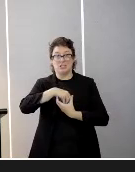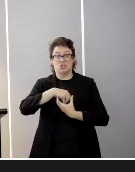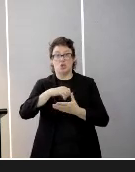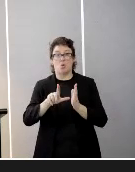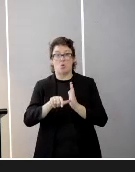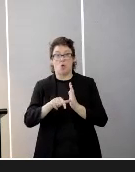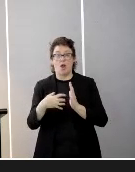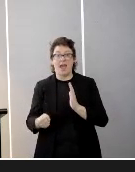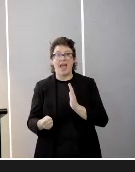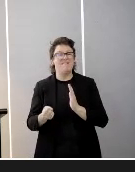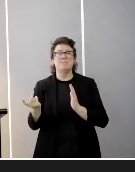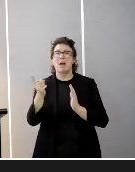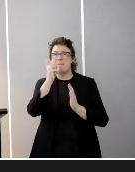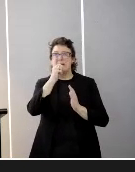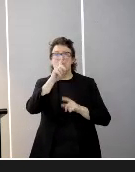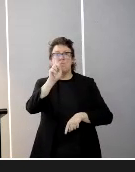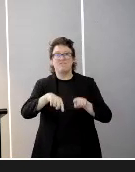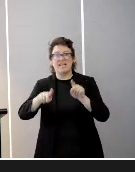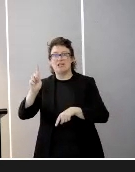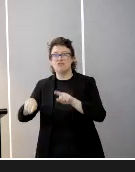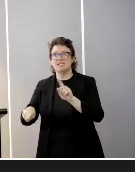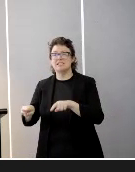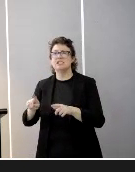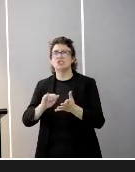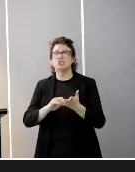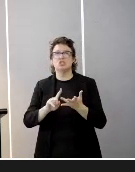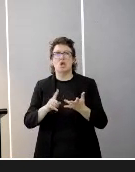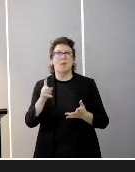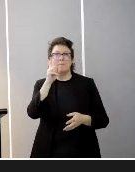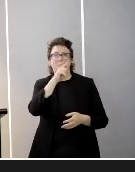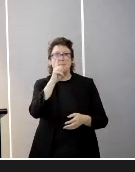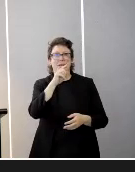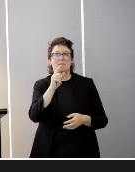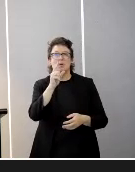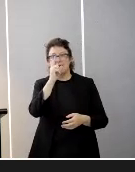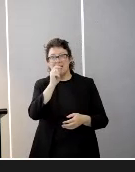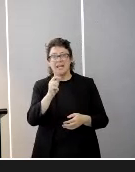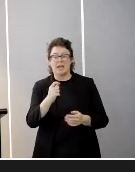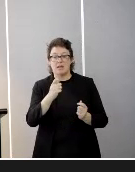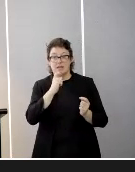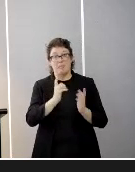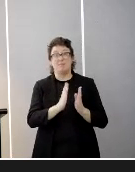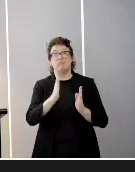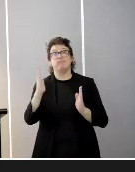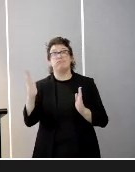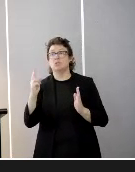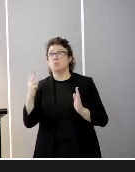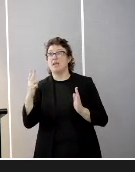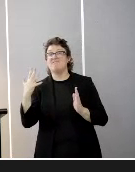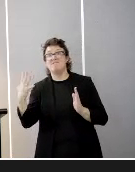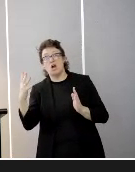is. But people vary. So people go closer to 25 hours, some people go less than